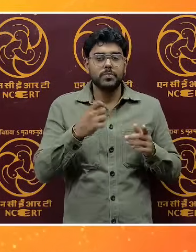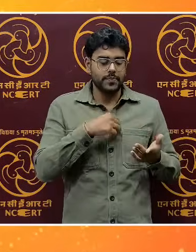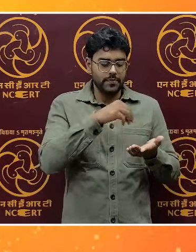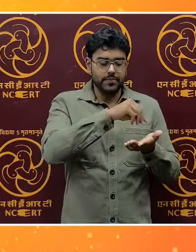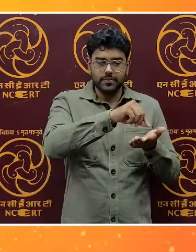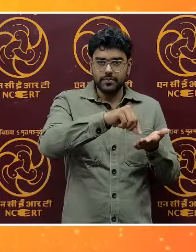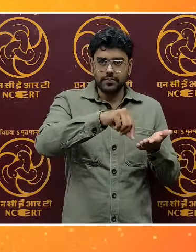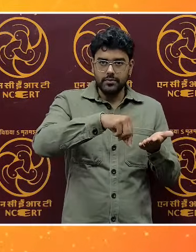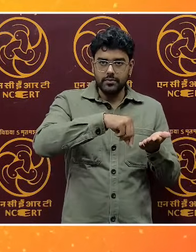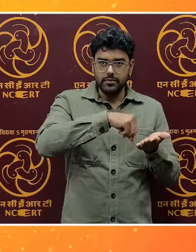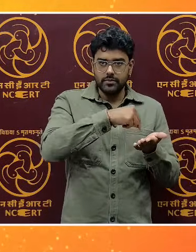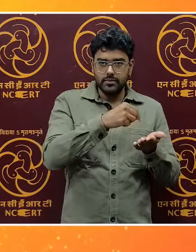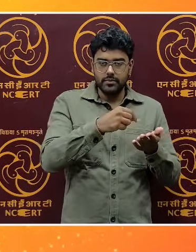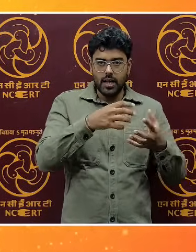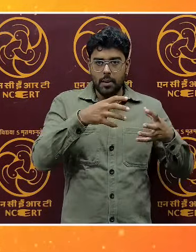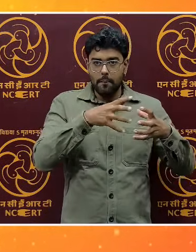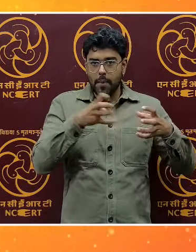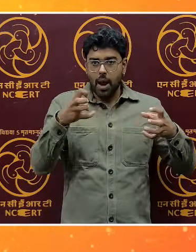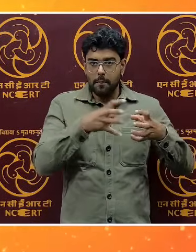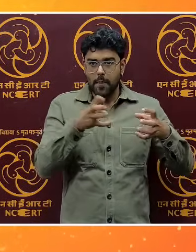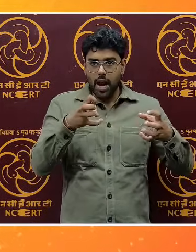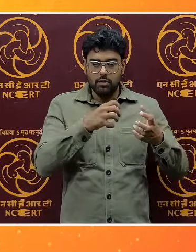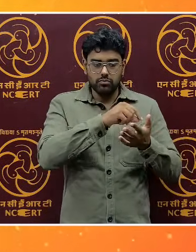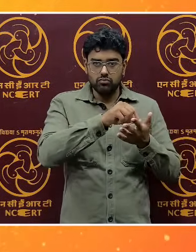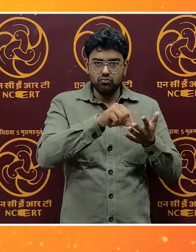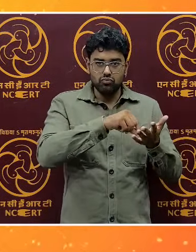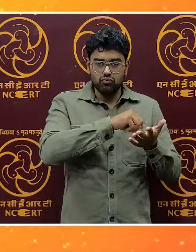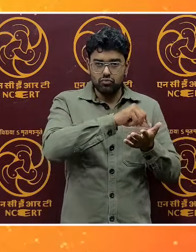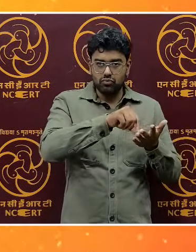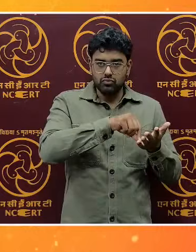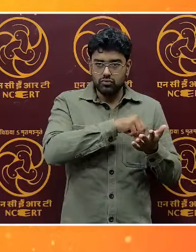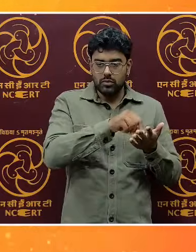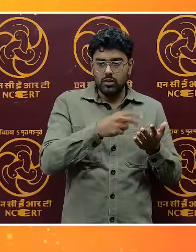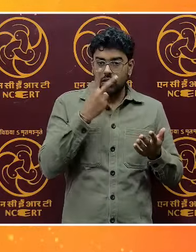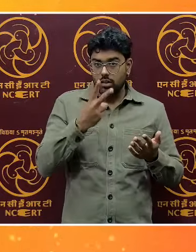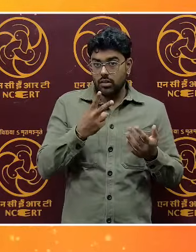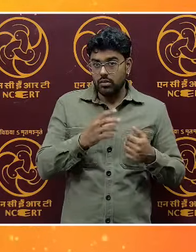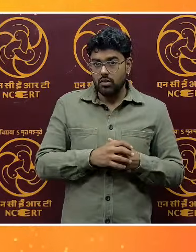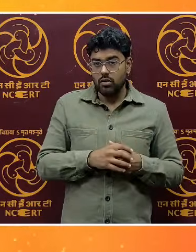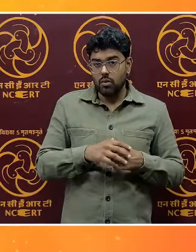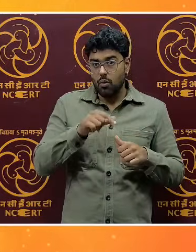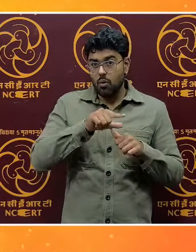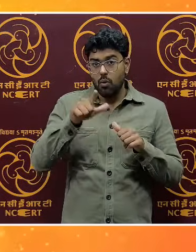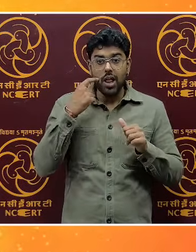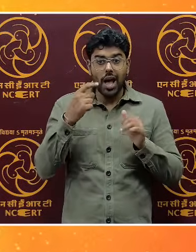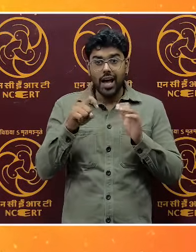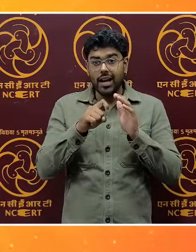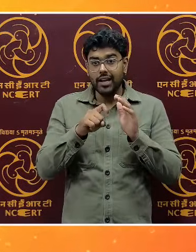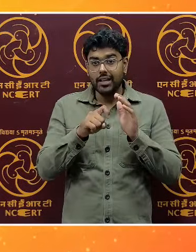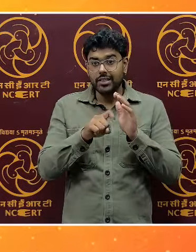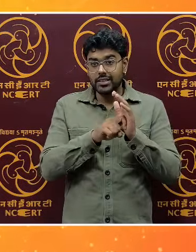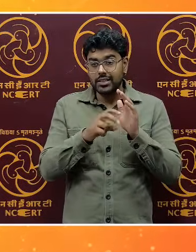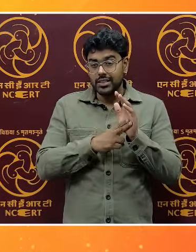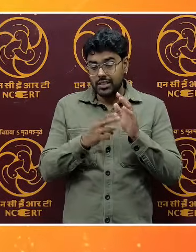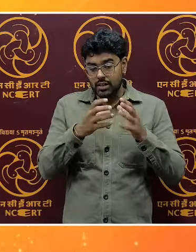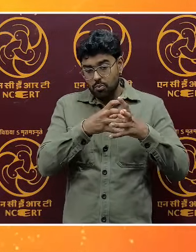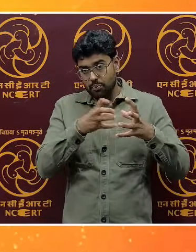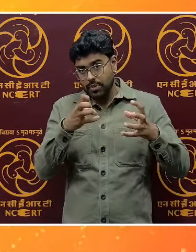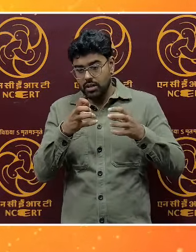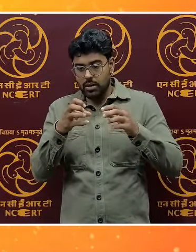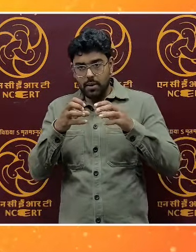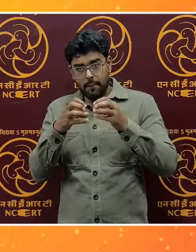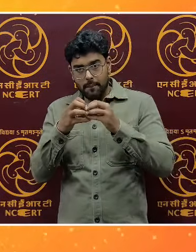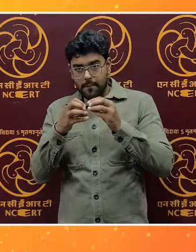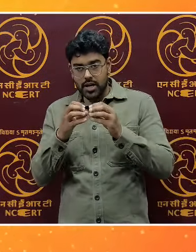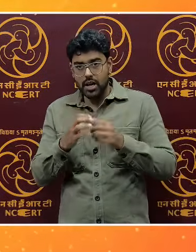roll magnet over this mixture, and what I see that all iron particles got separated.